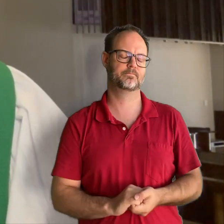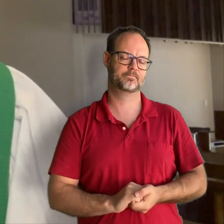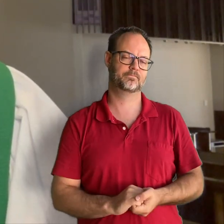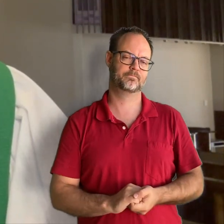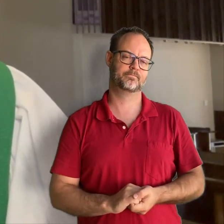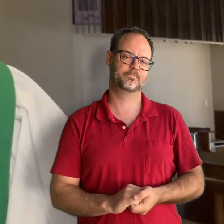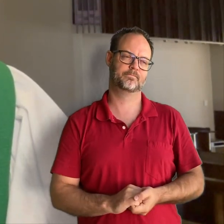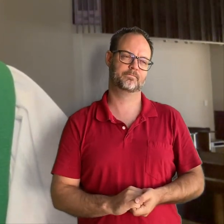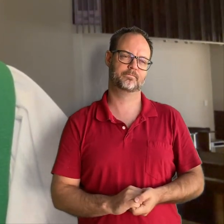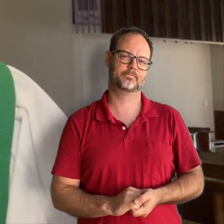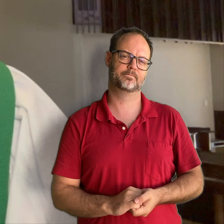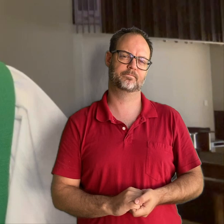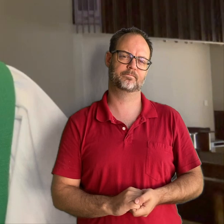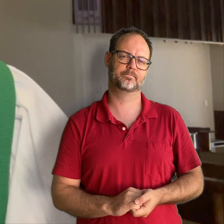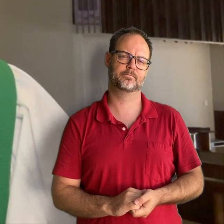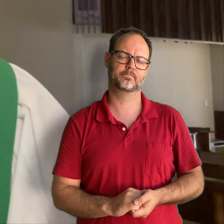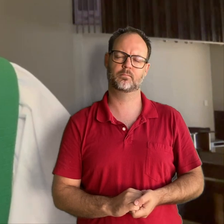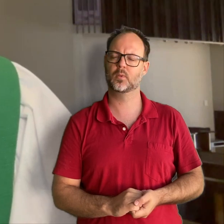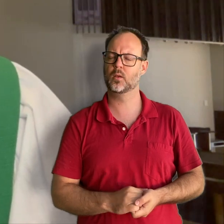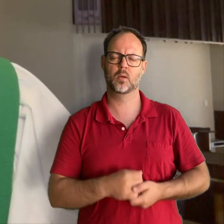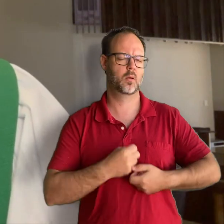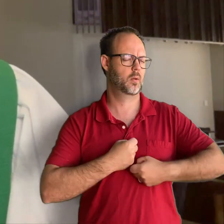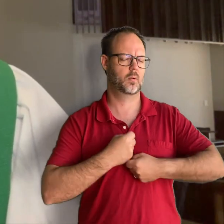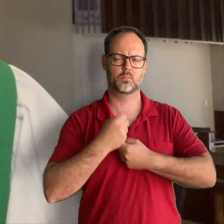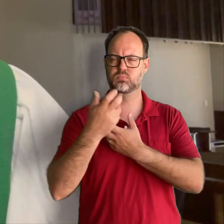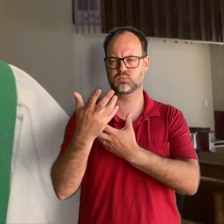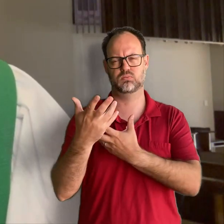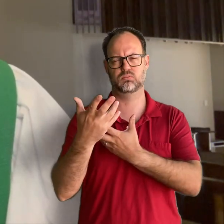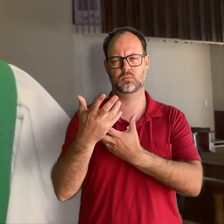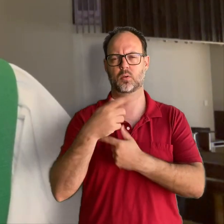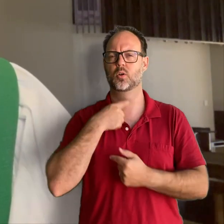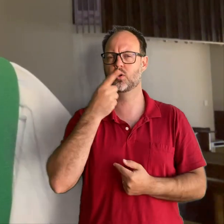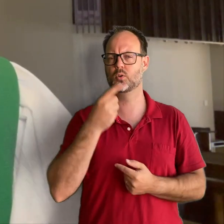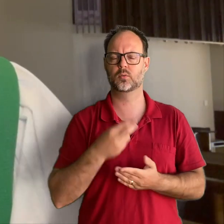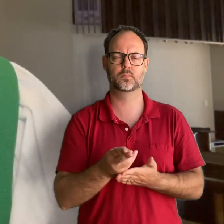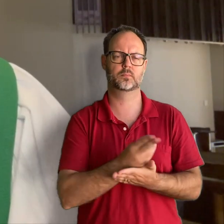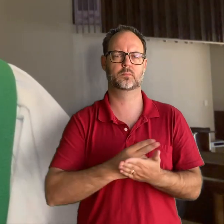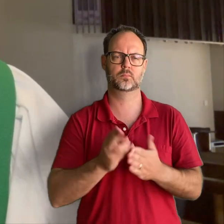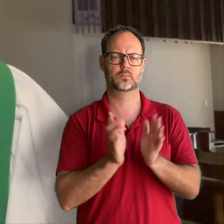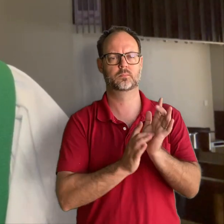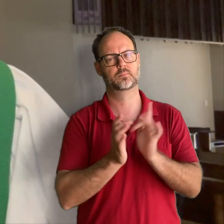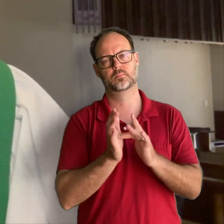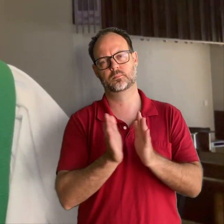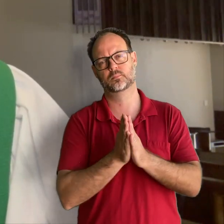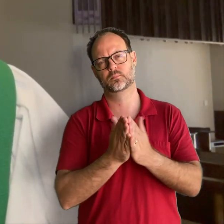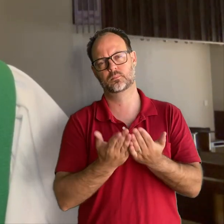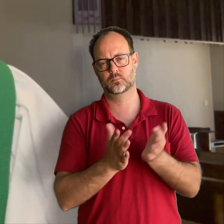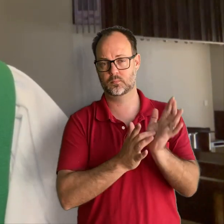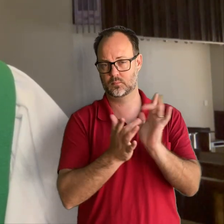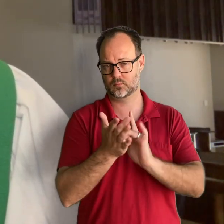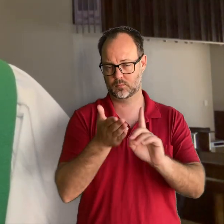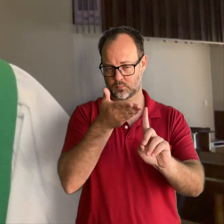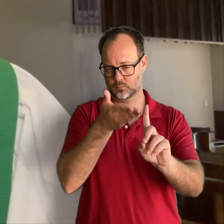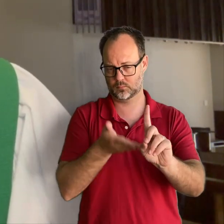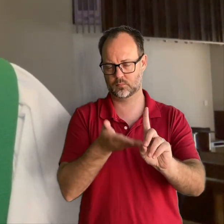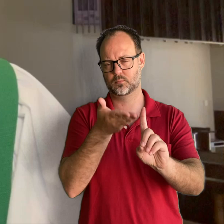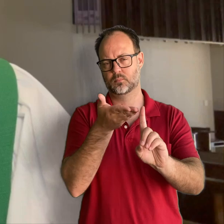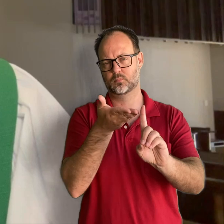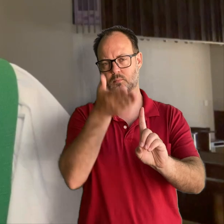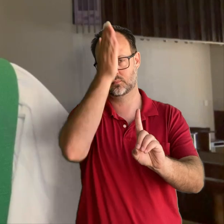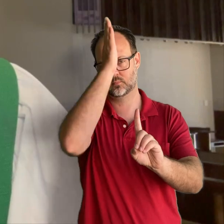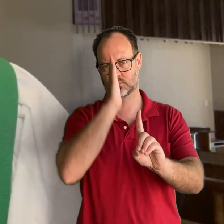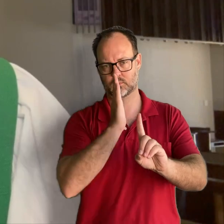made. They boldly confessed the truth of Holy Scripture, that Jesus is